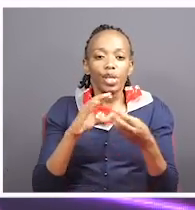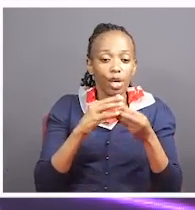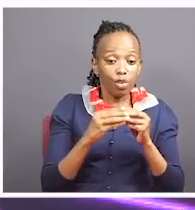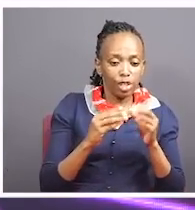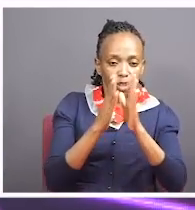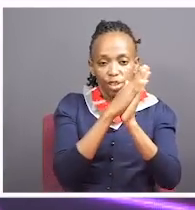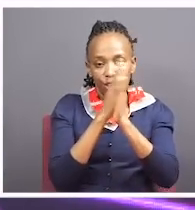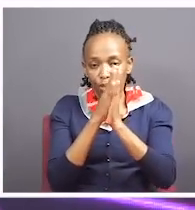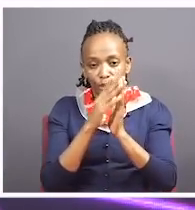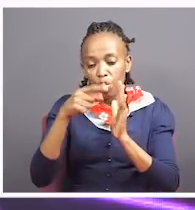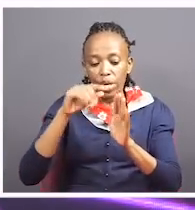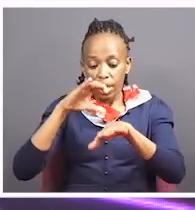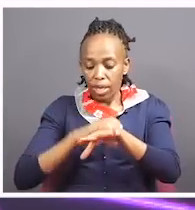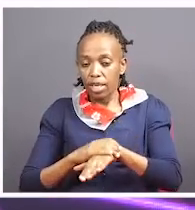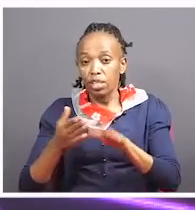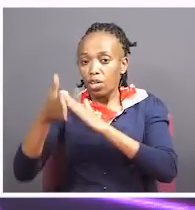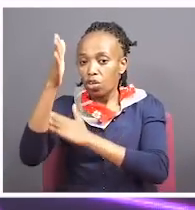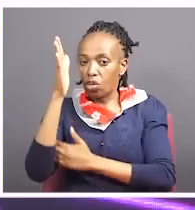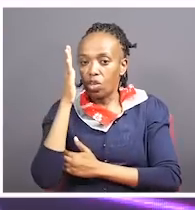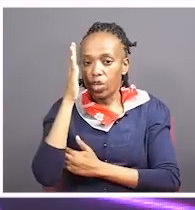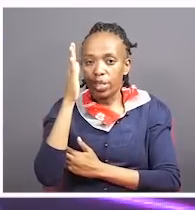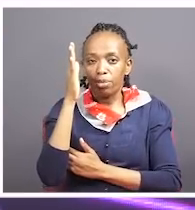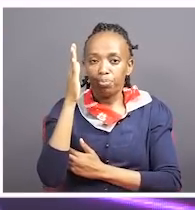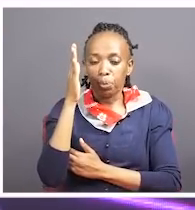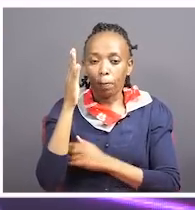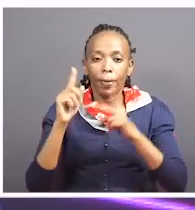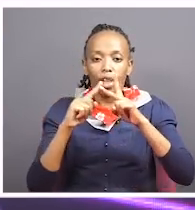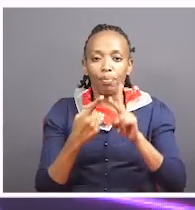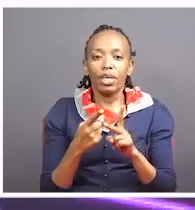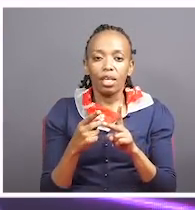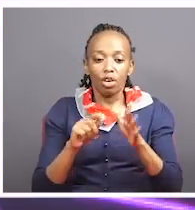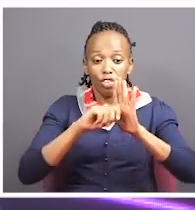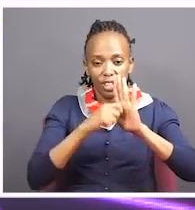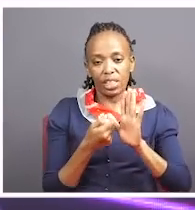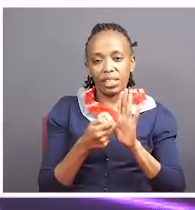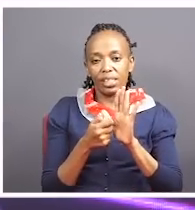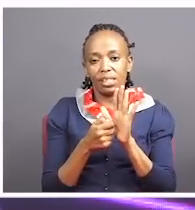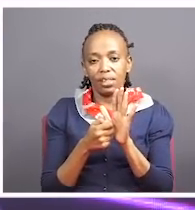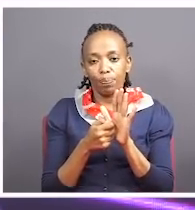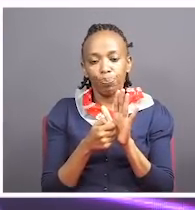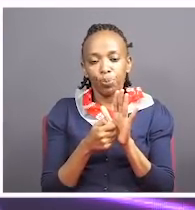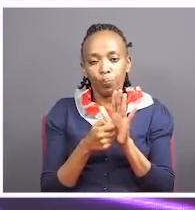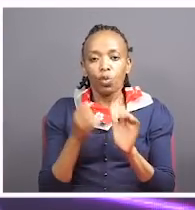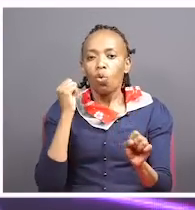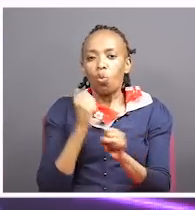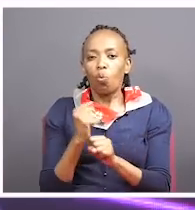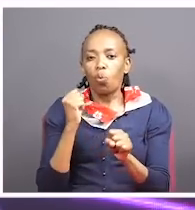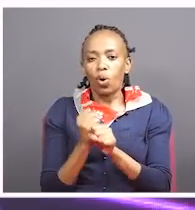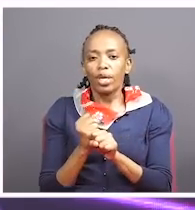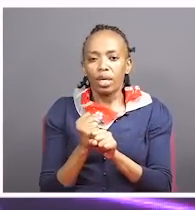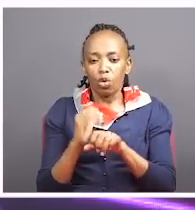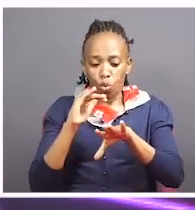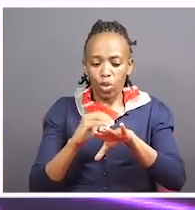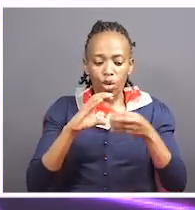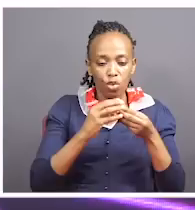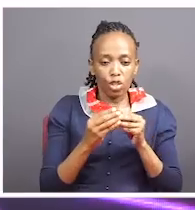the creation story, we find God at the beginning of Genesis working on